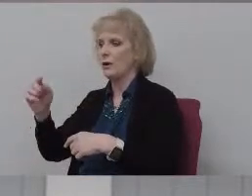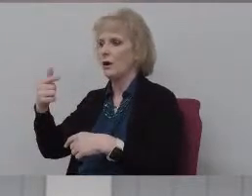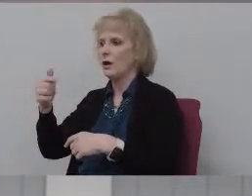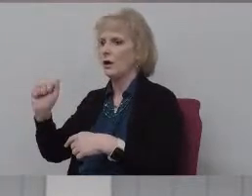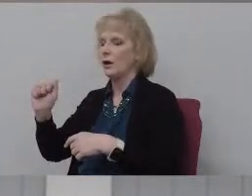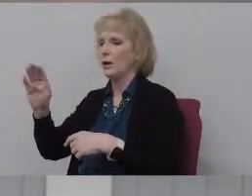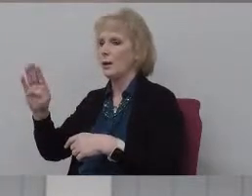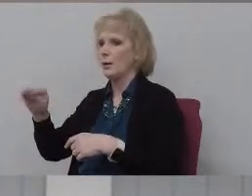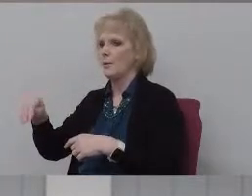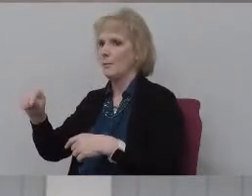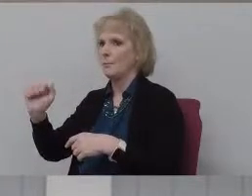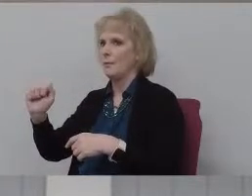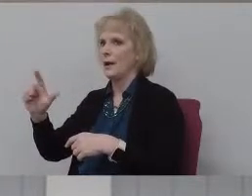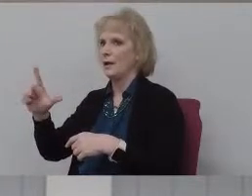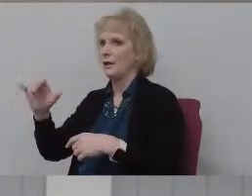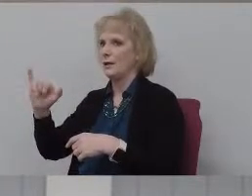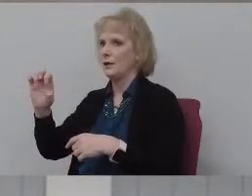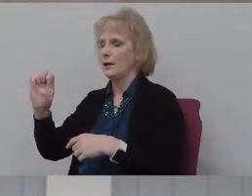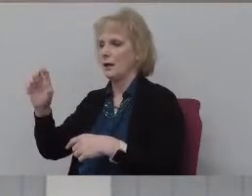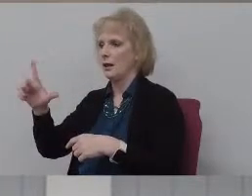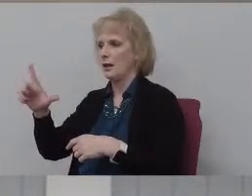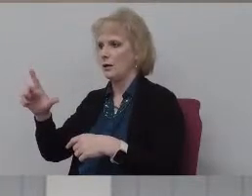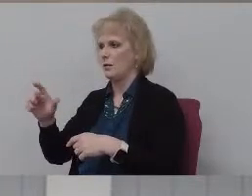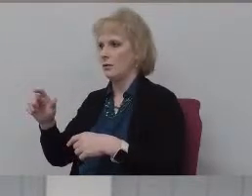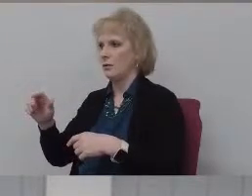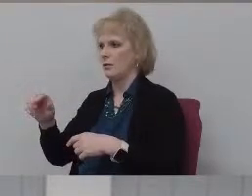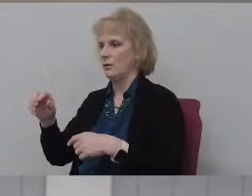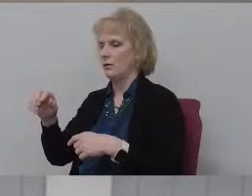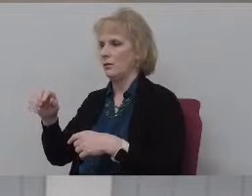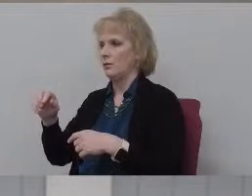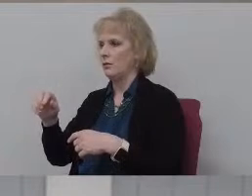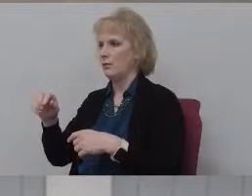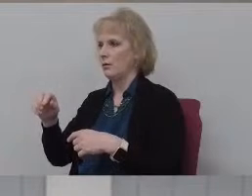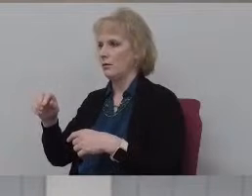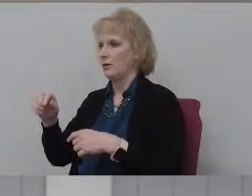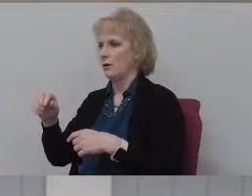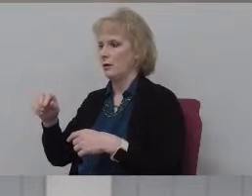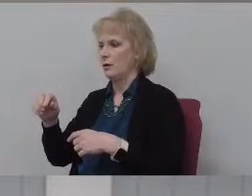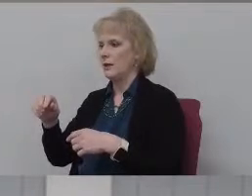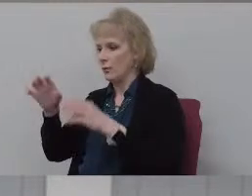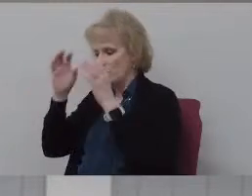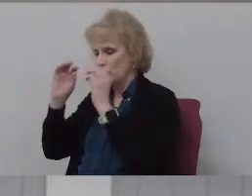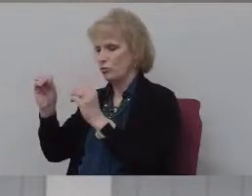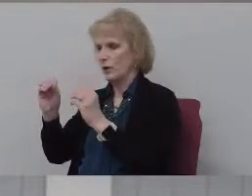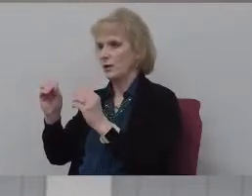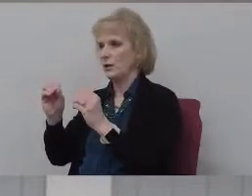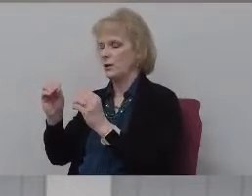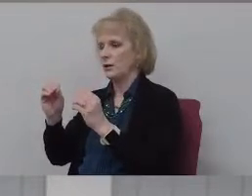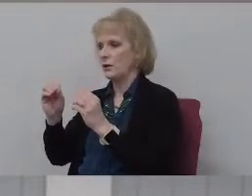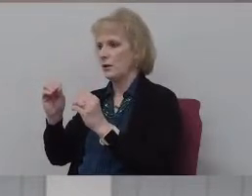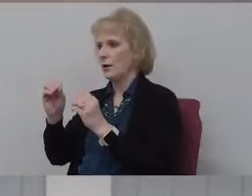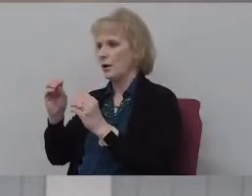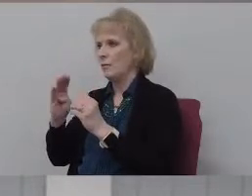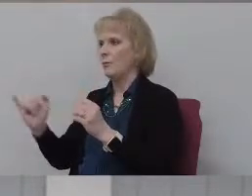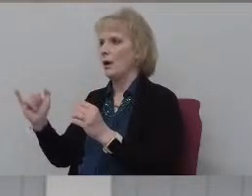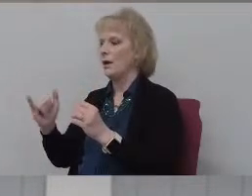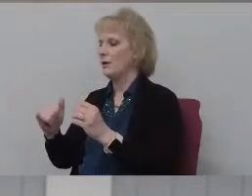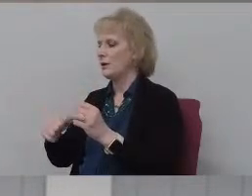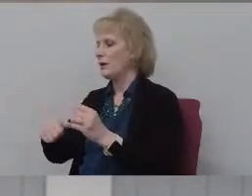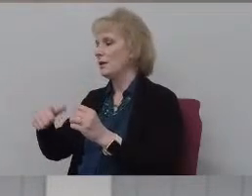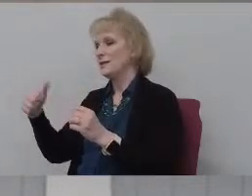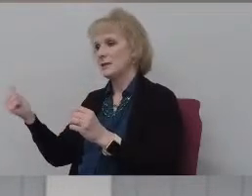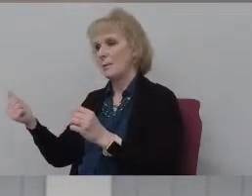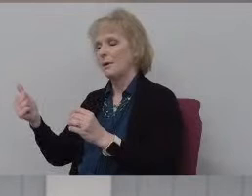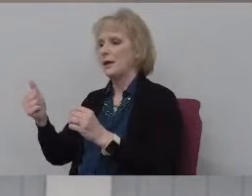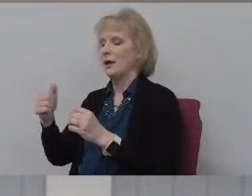Gamaliel. Saul of Tarsus, who became the apostle Paul, was brought up by somebody else, was raised